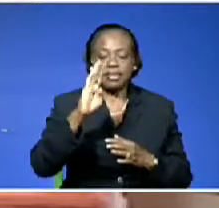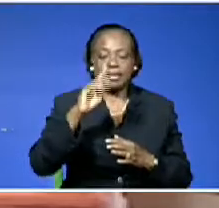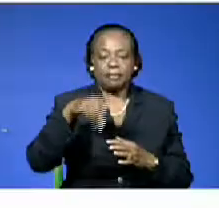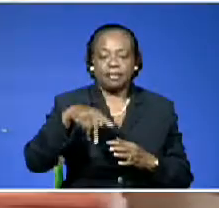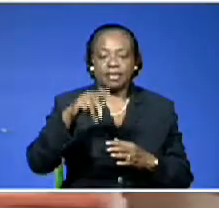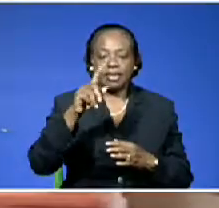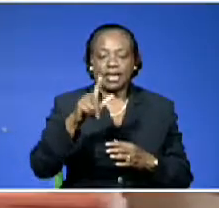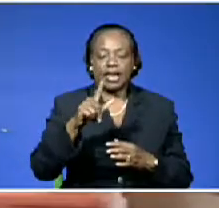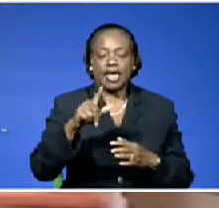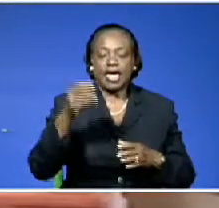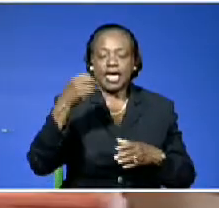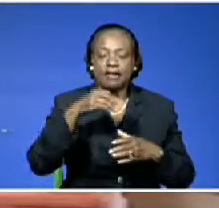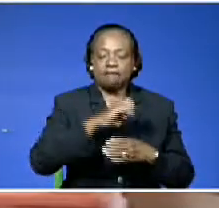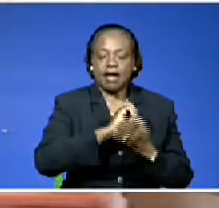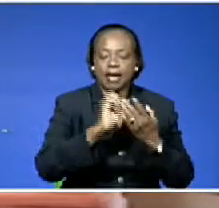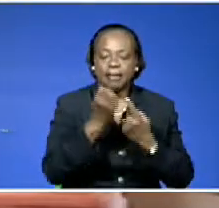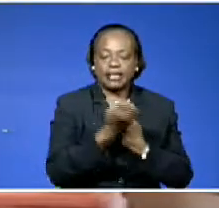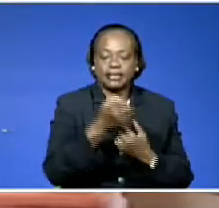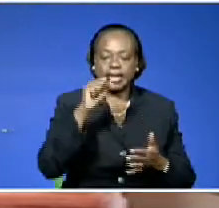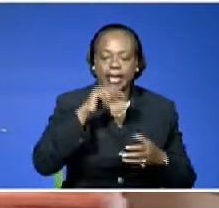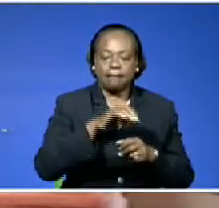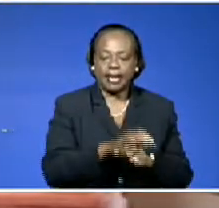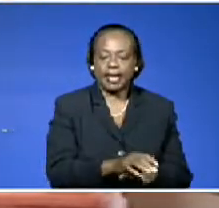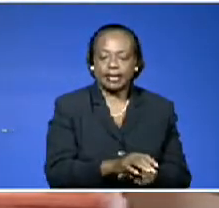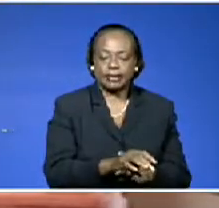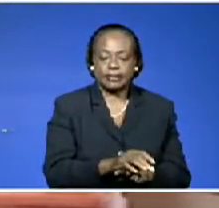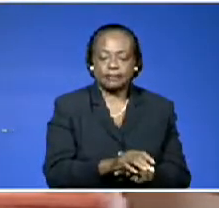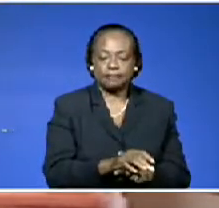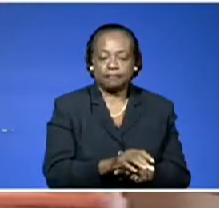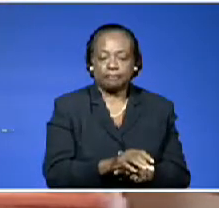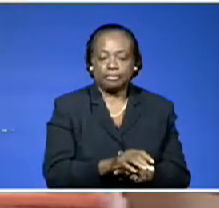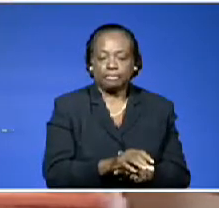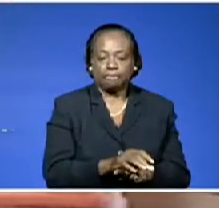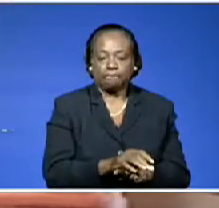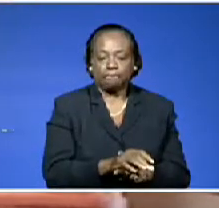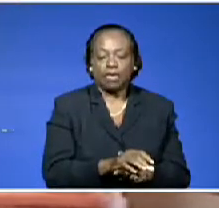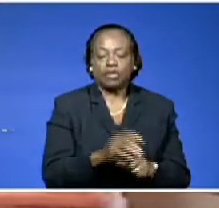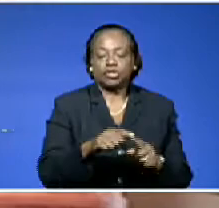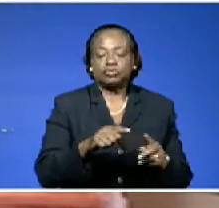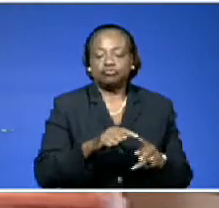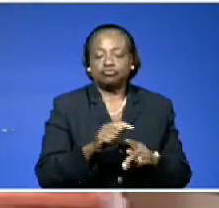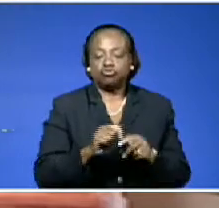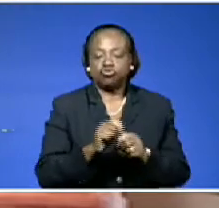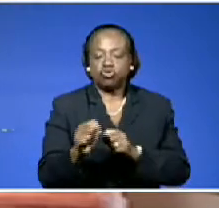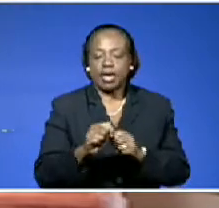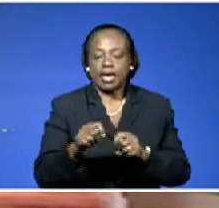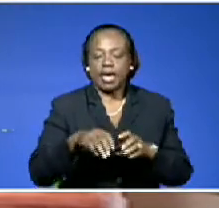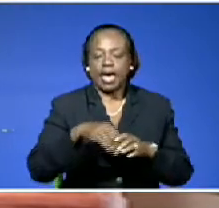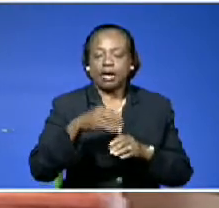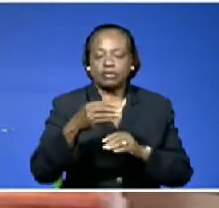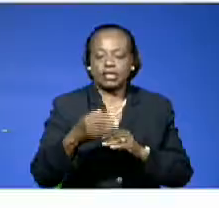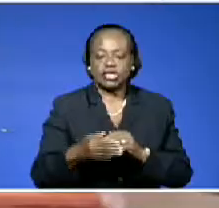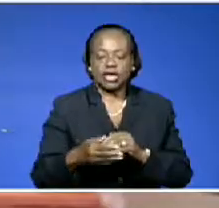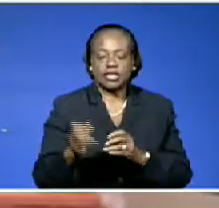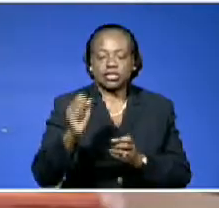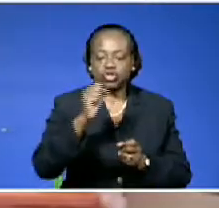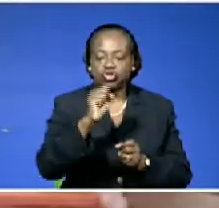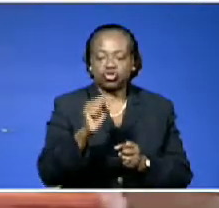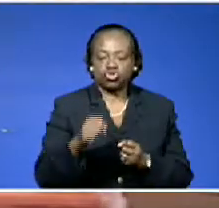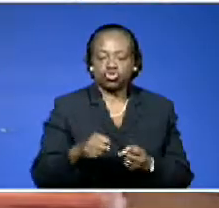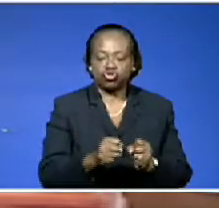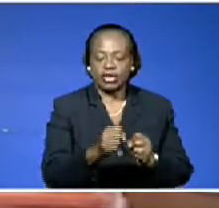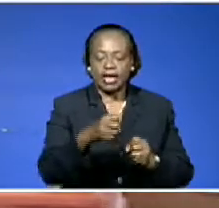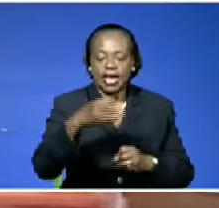impacts. They've created a new position for community liaison to track outages and response time for street lighting throughout New Providence.